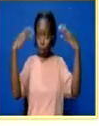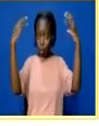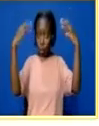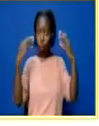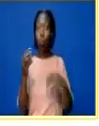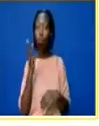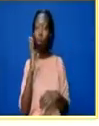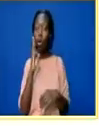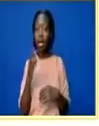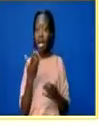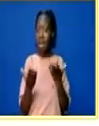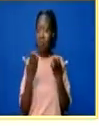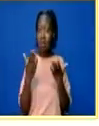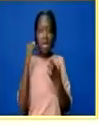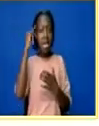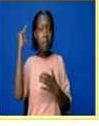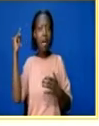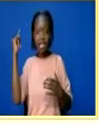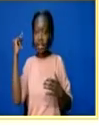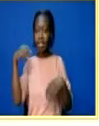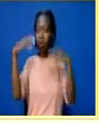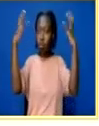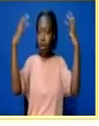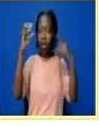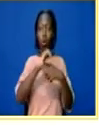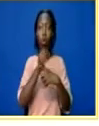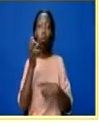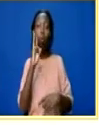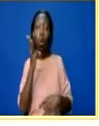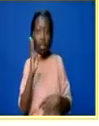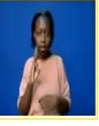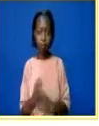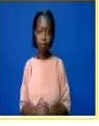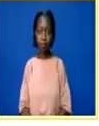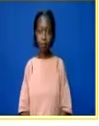So in your mind, picture places where you find droplets happening.